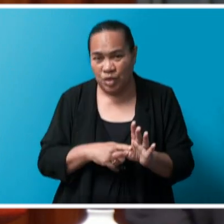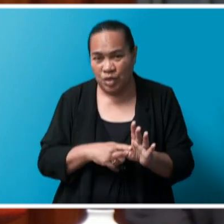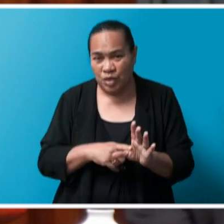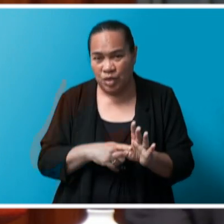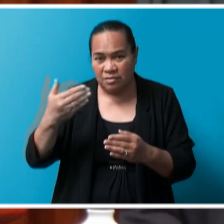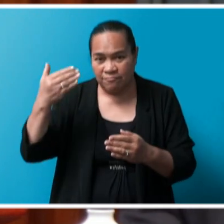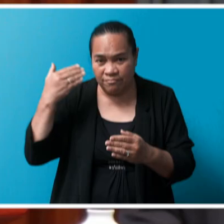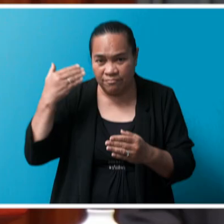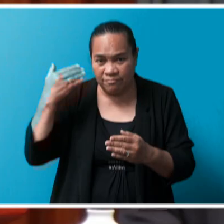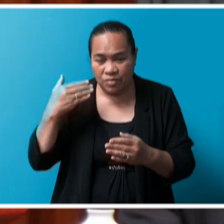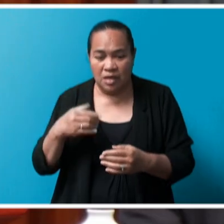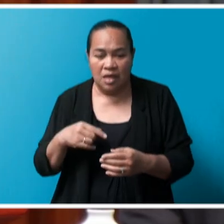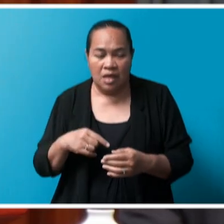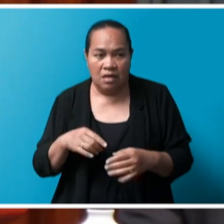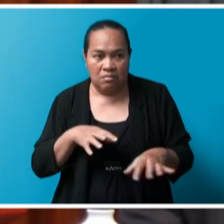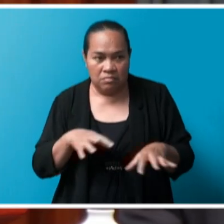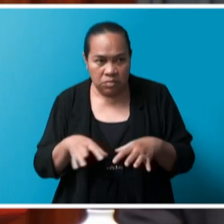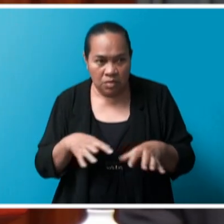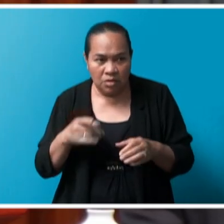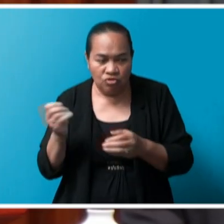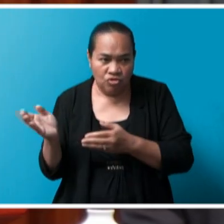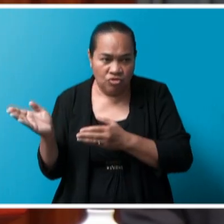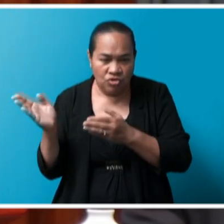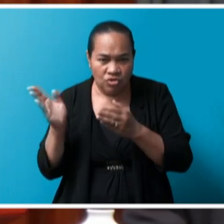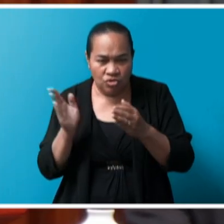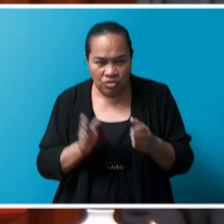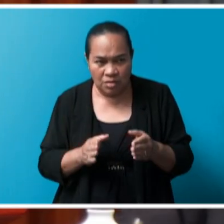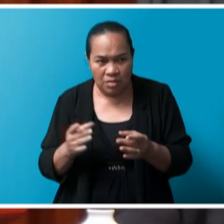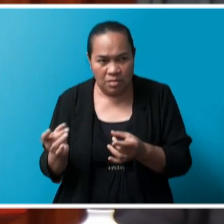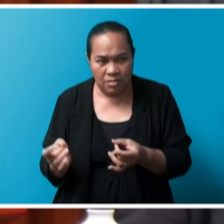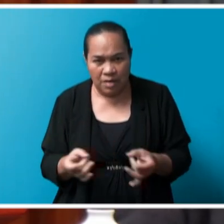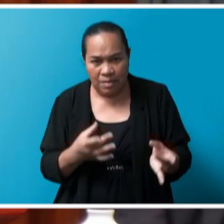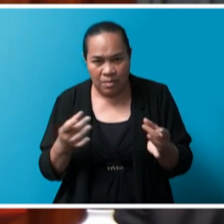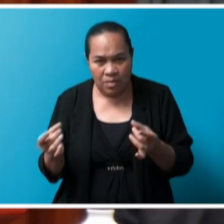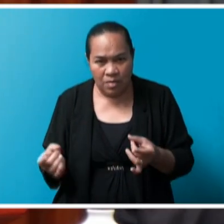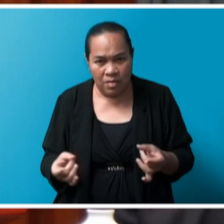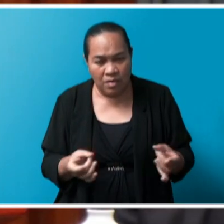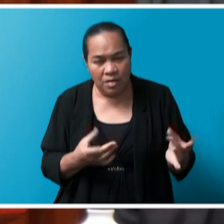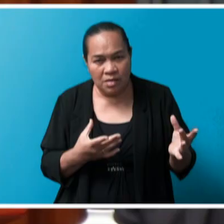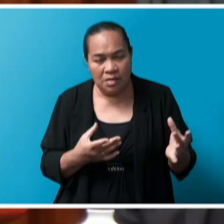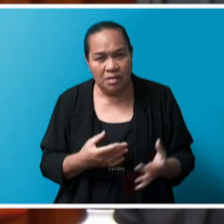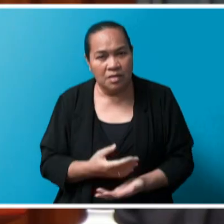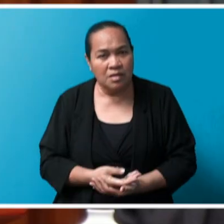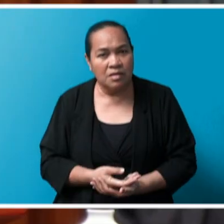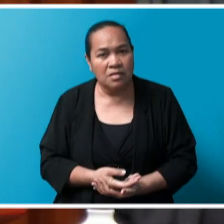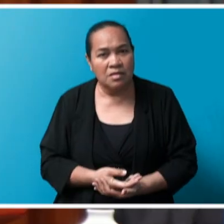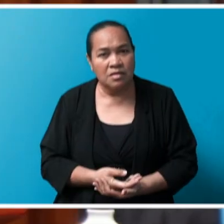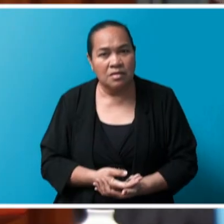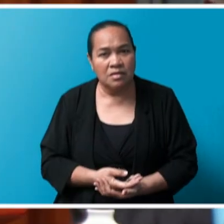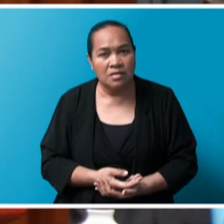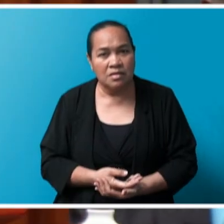undergone a significant transformation in both its operational performance as well as its service